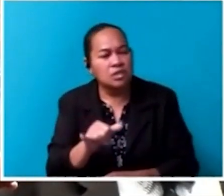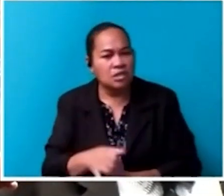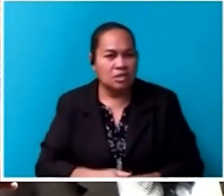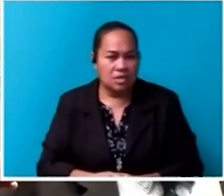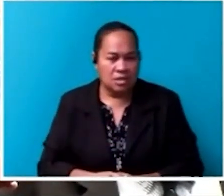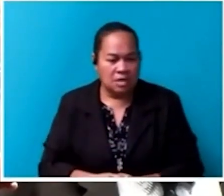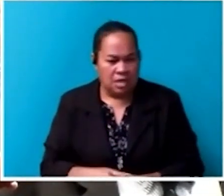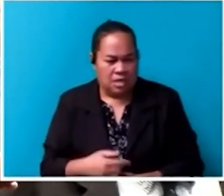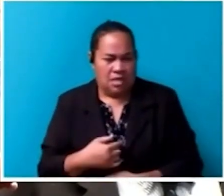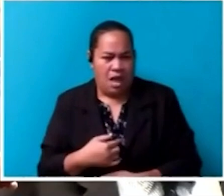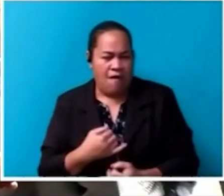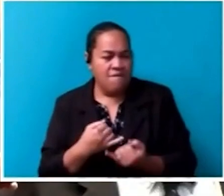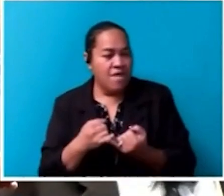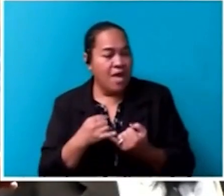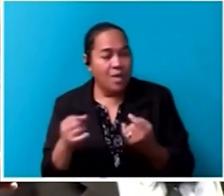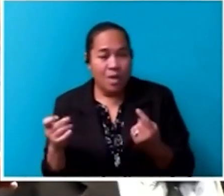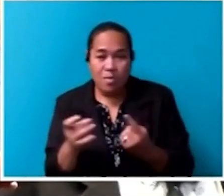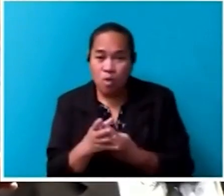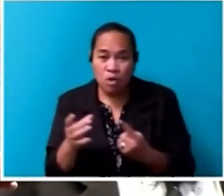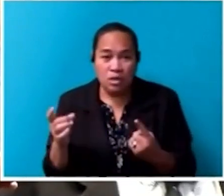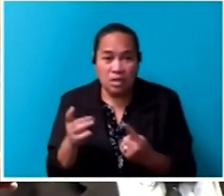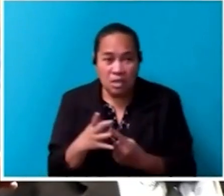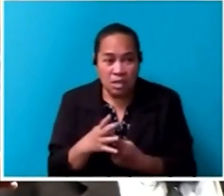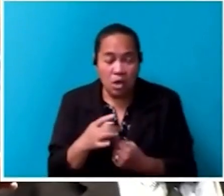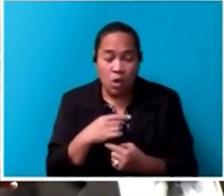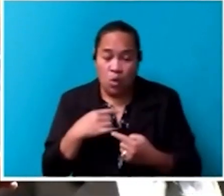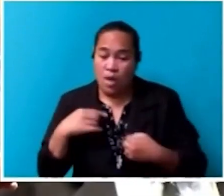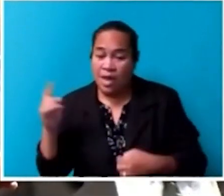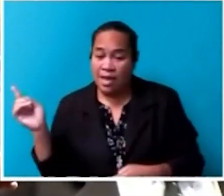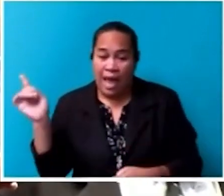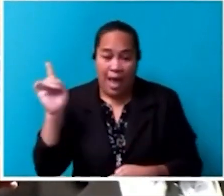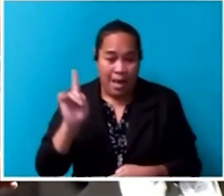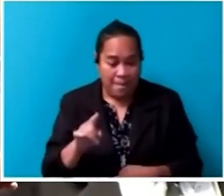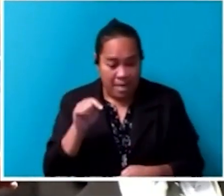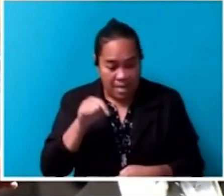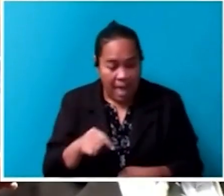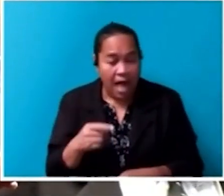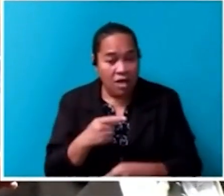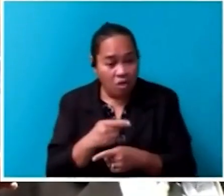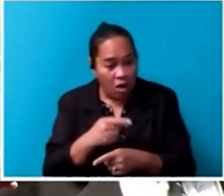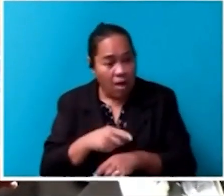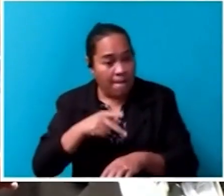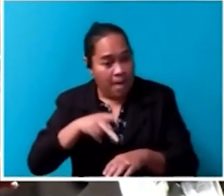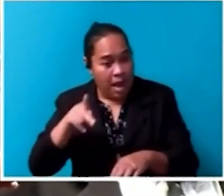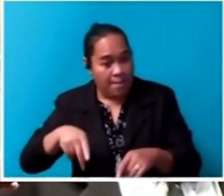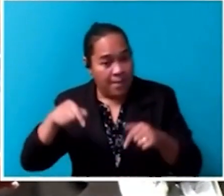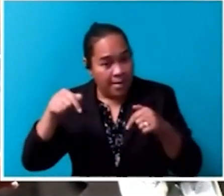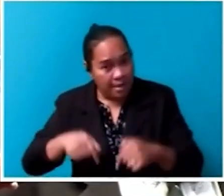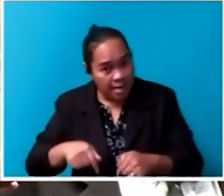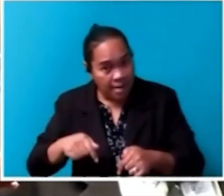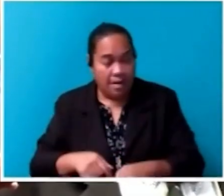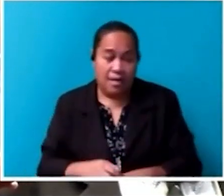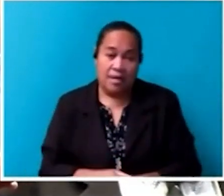So it's very important that we come and talk in Parliament, and